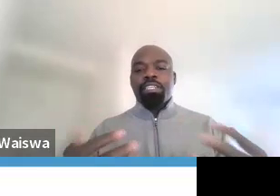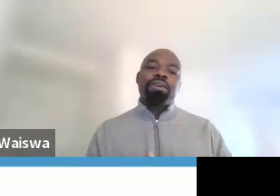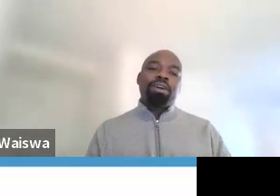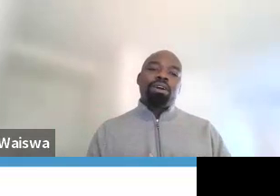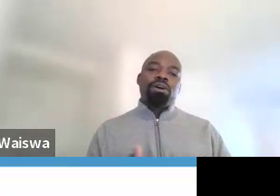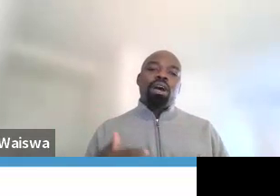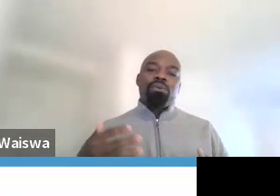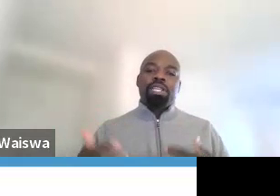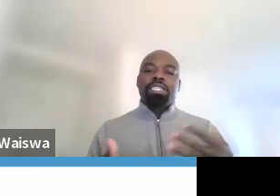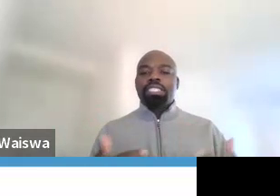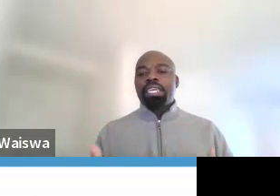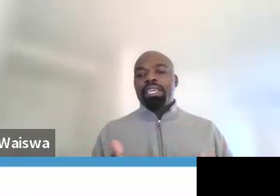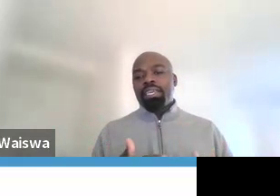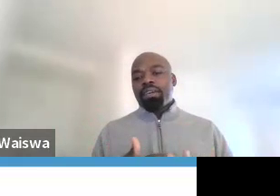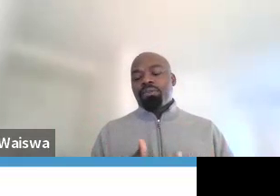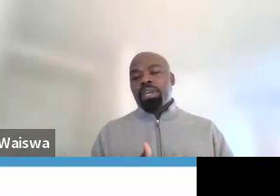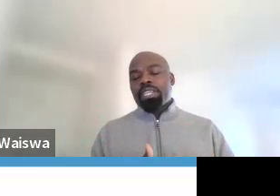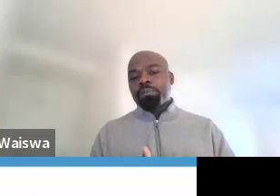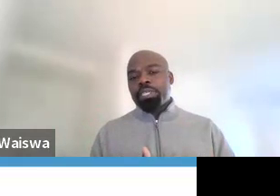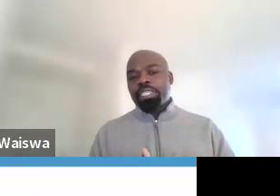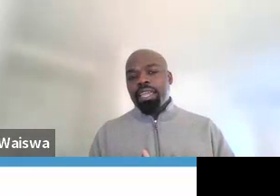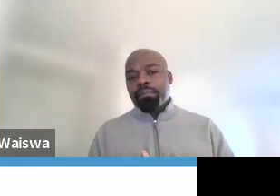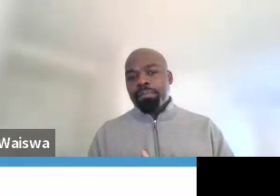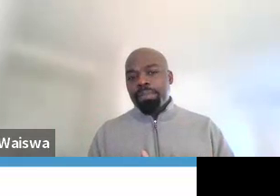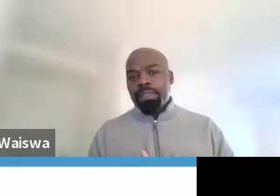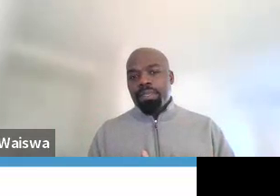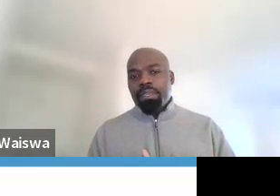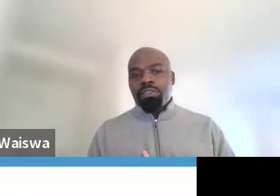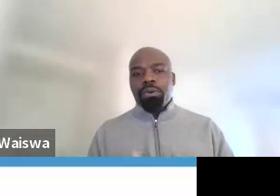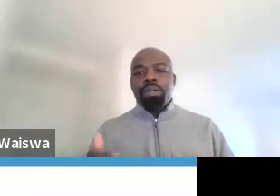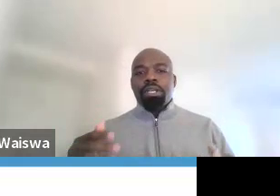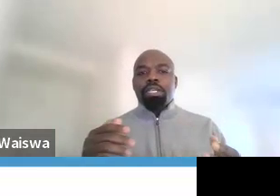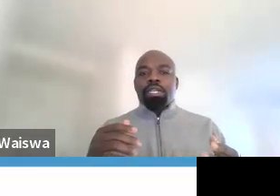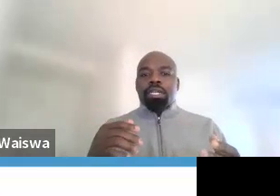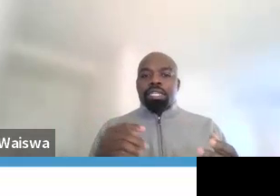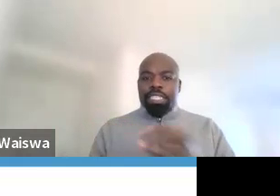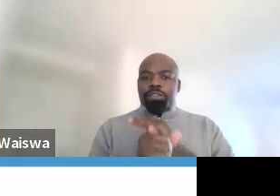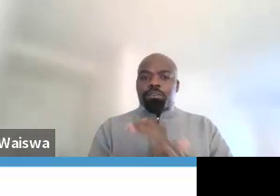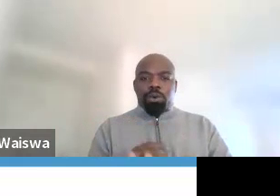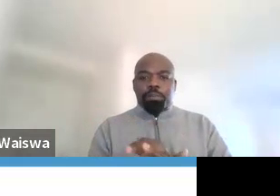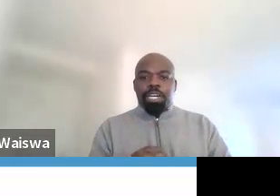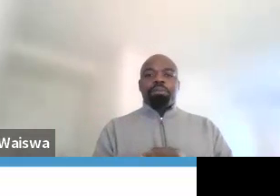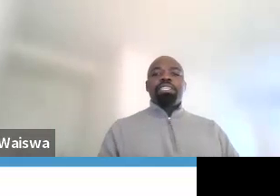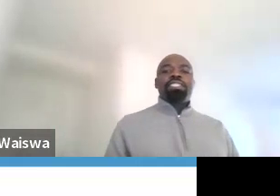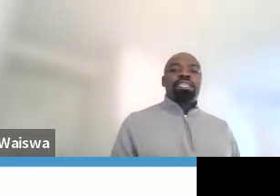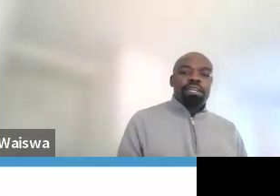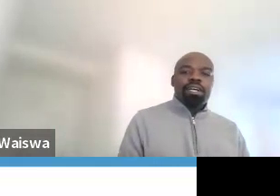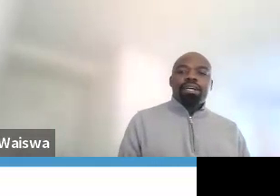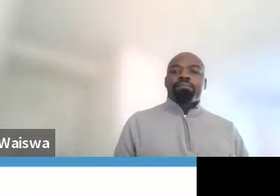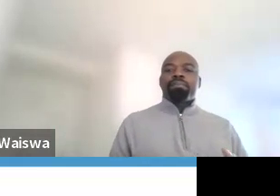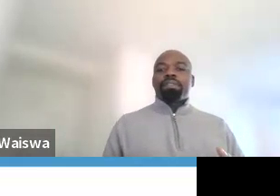the reader, really see what needs to be done. So tell them what the problem